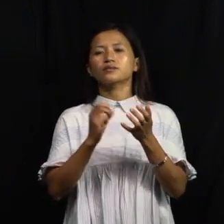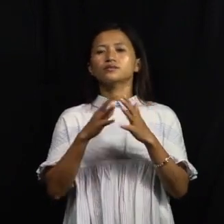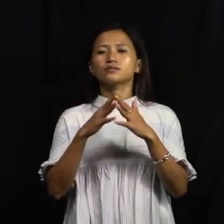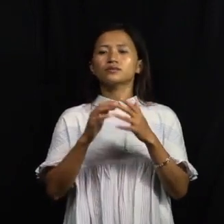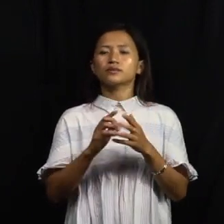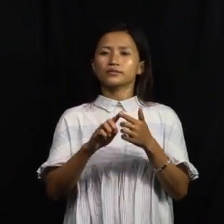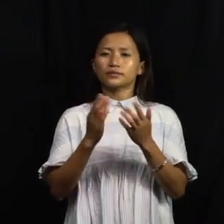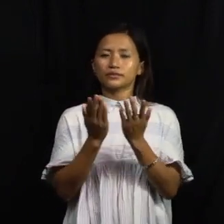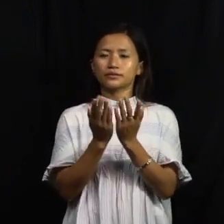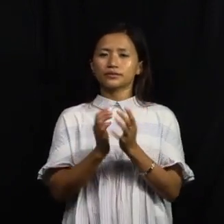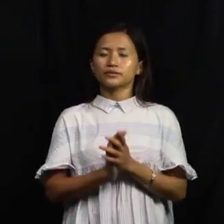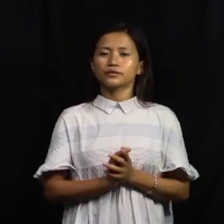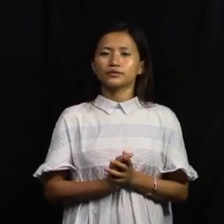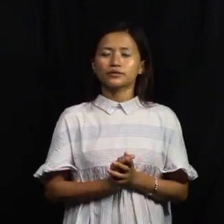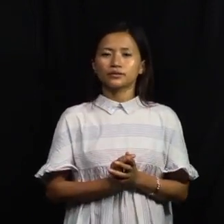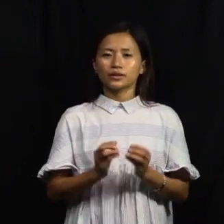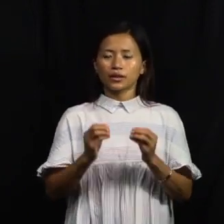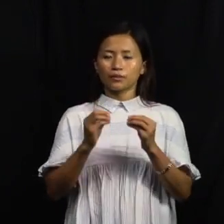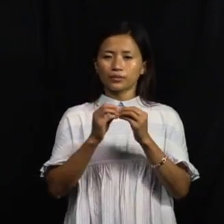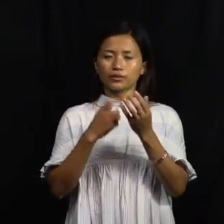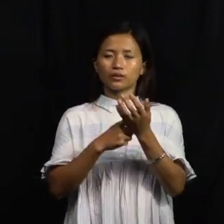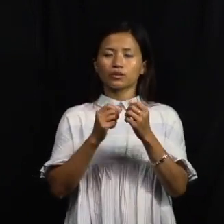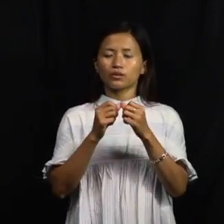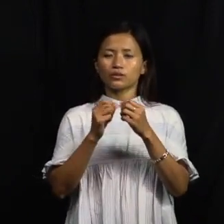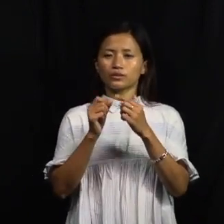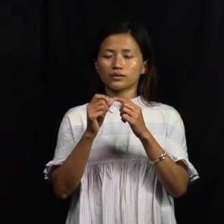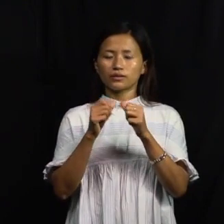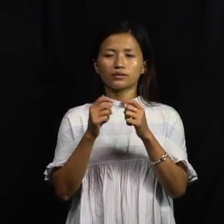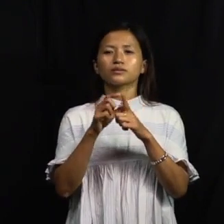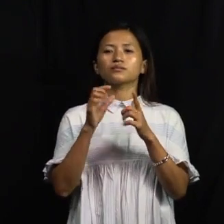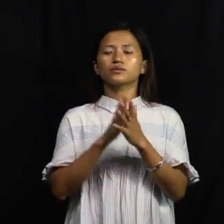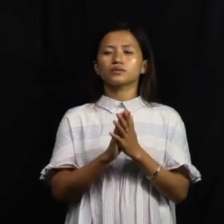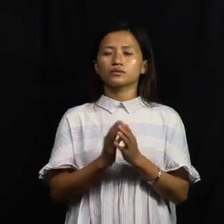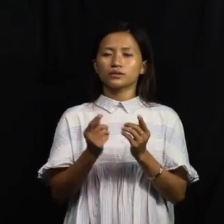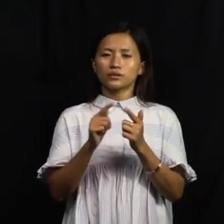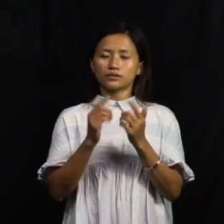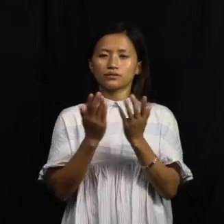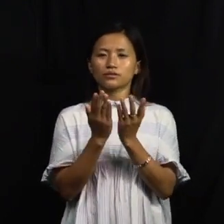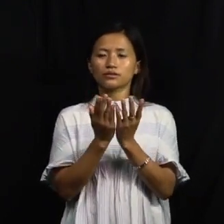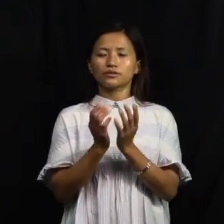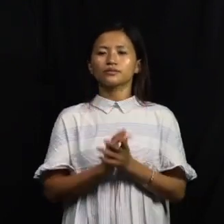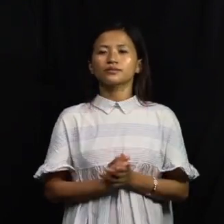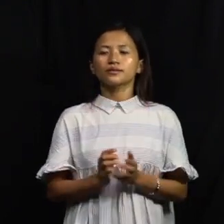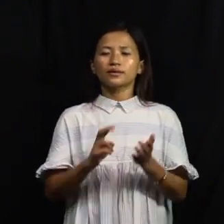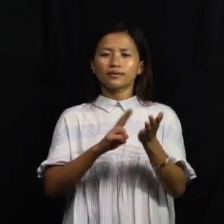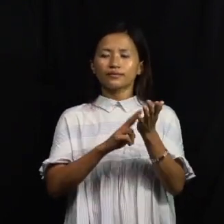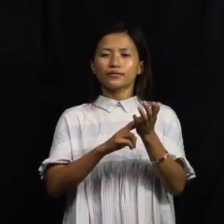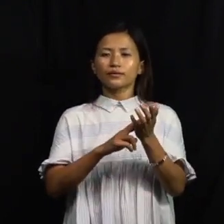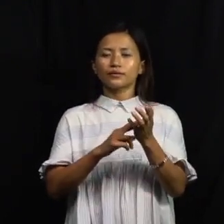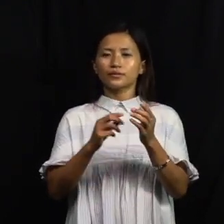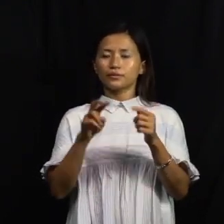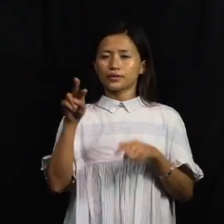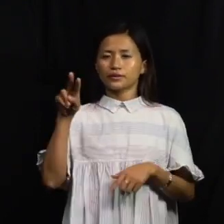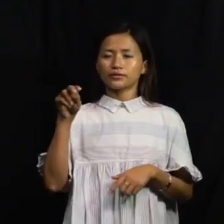and the next one is the broad meaning of education. Okay, so what do you mean by the narrow meaning of education?